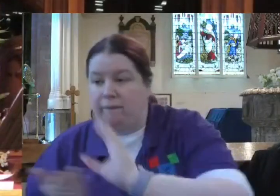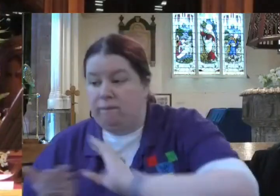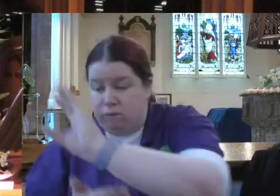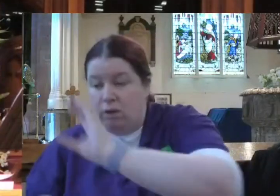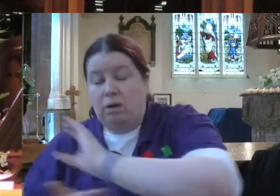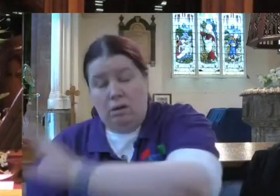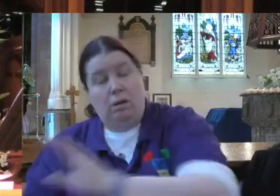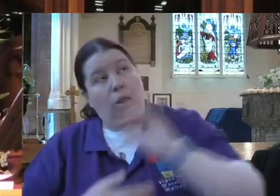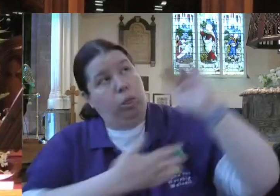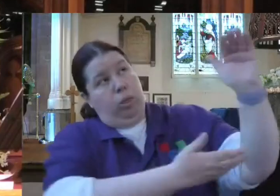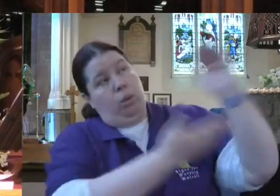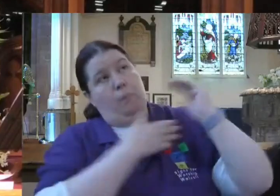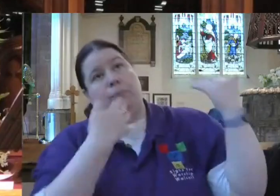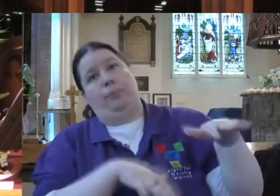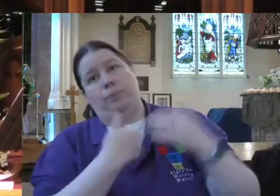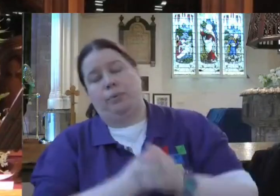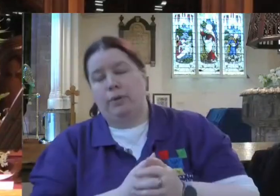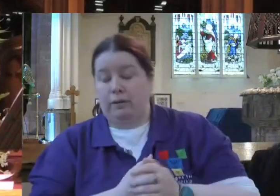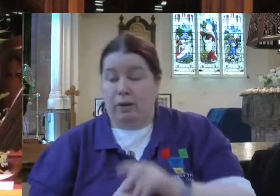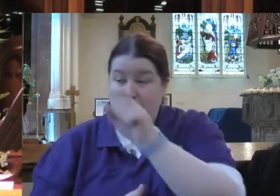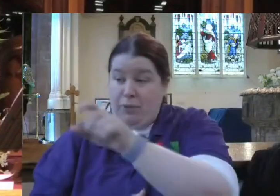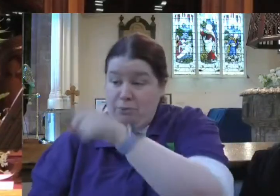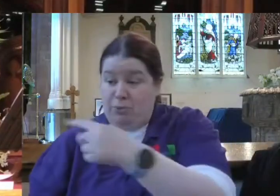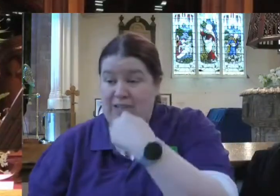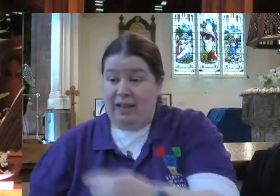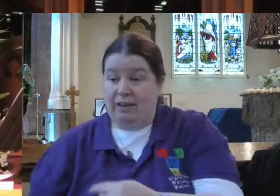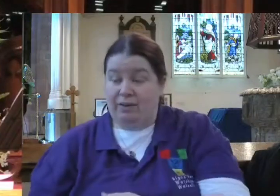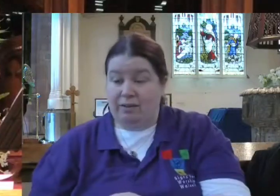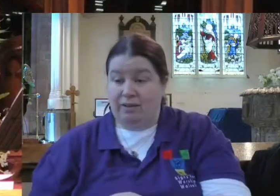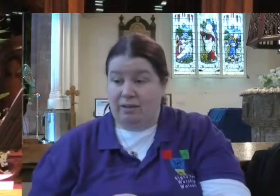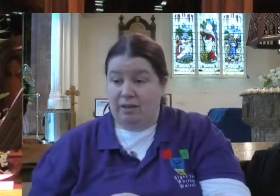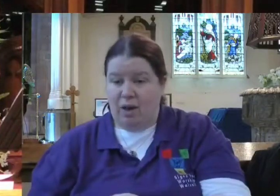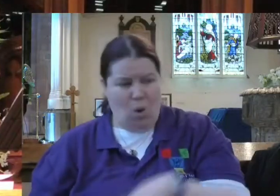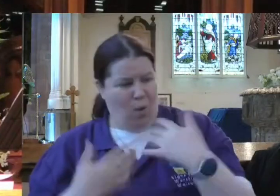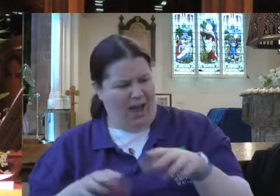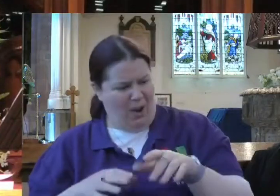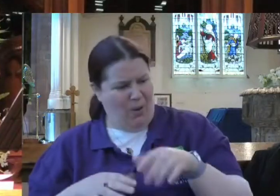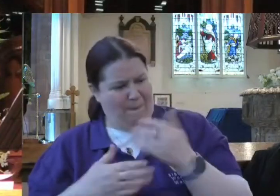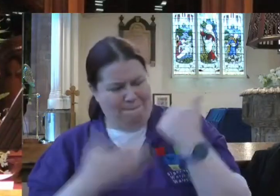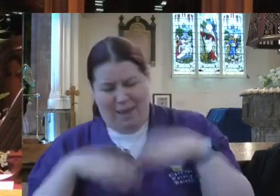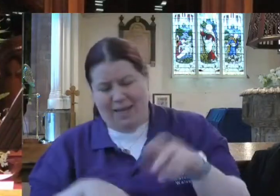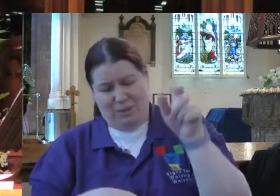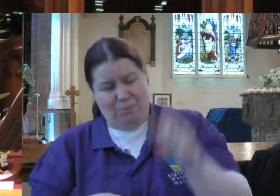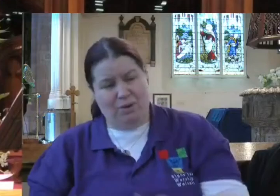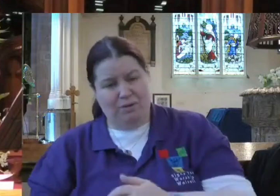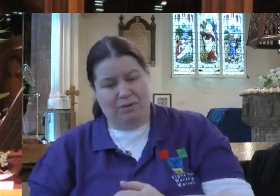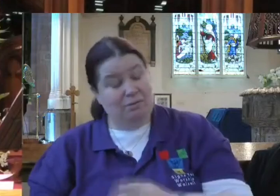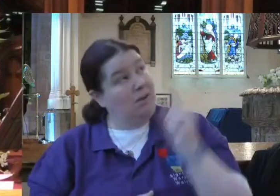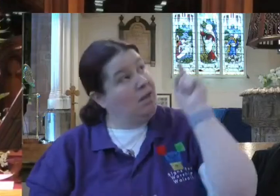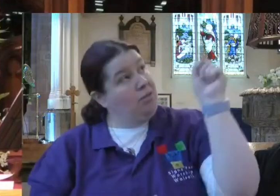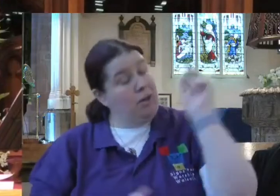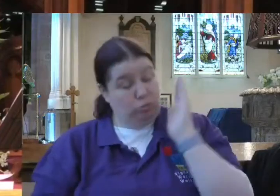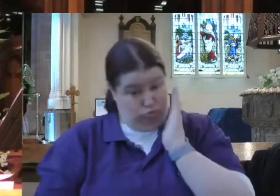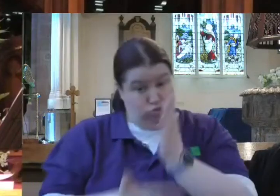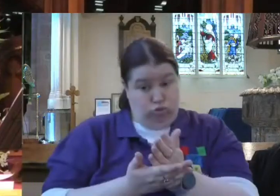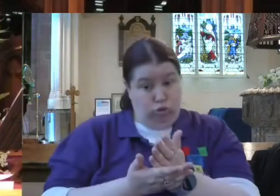of humans saying, gosh, there's a generous person, God, who sees the true motive of your heart, he'll be saying, well done, good job,